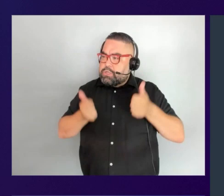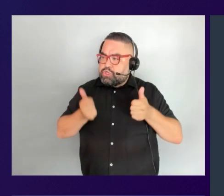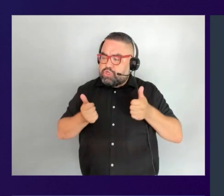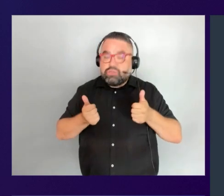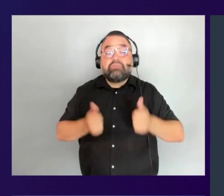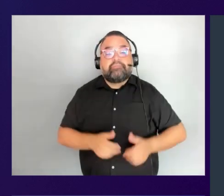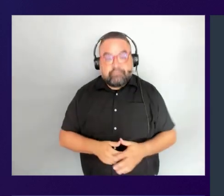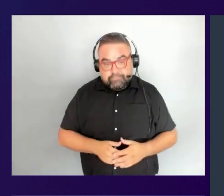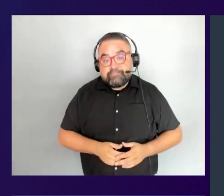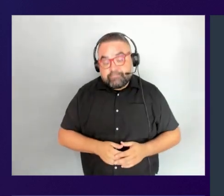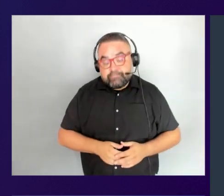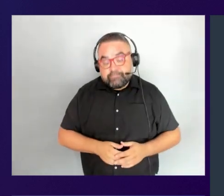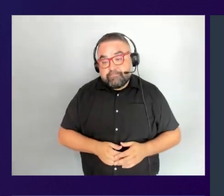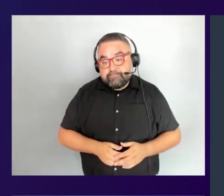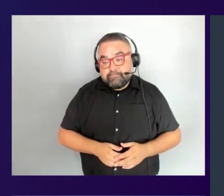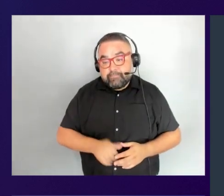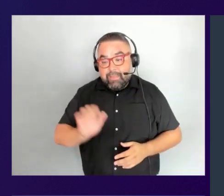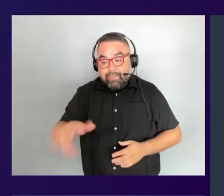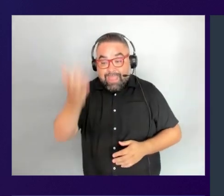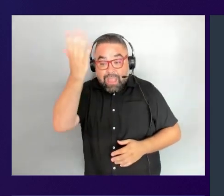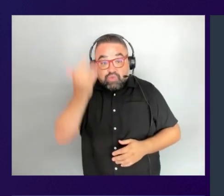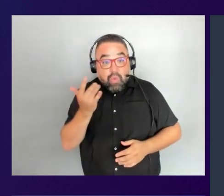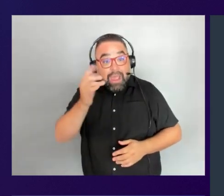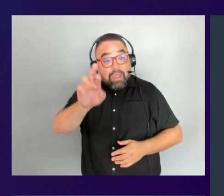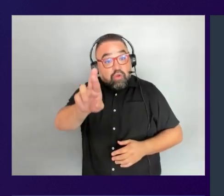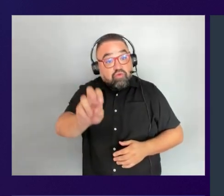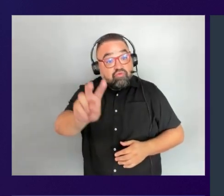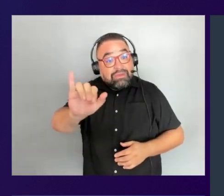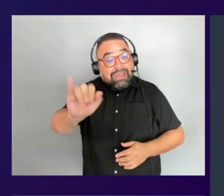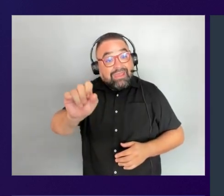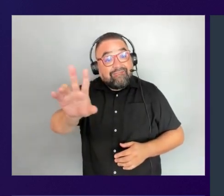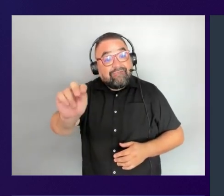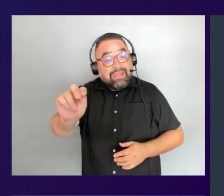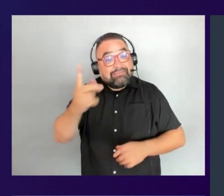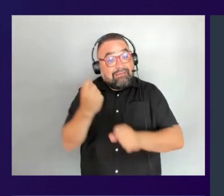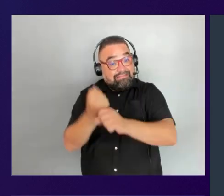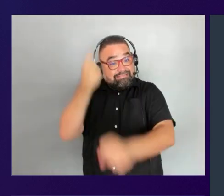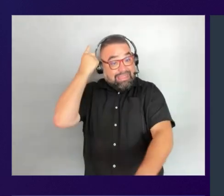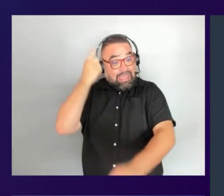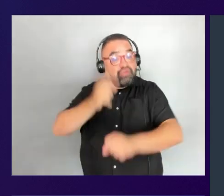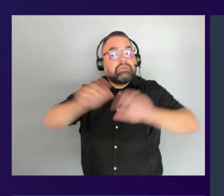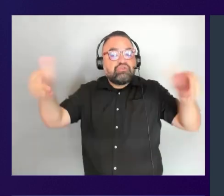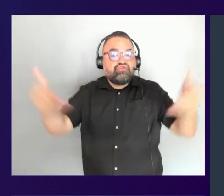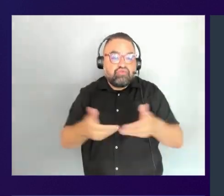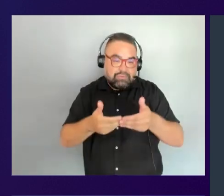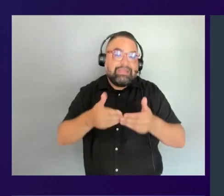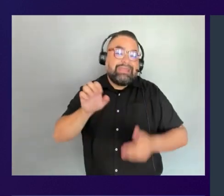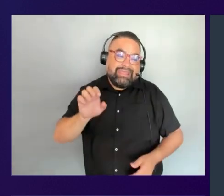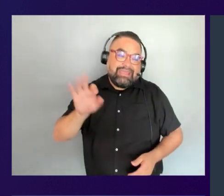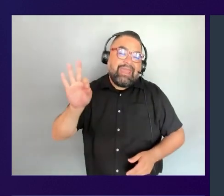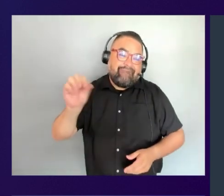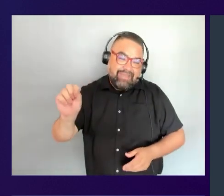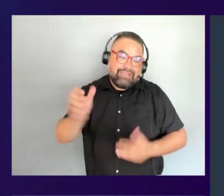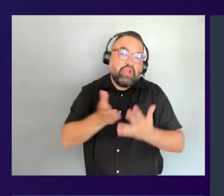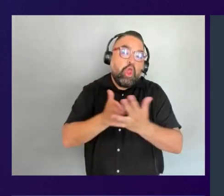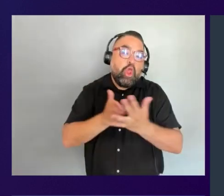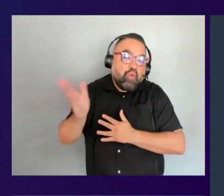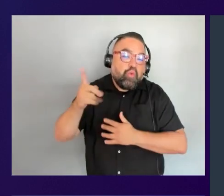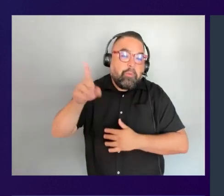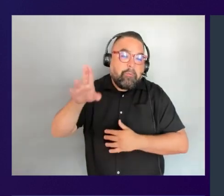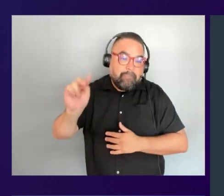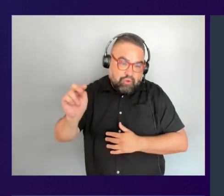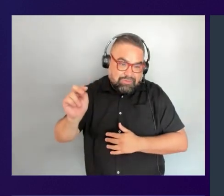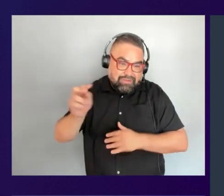This is why at reInvent last year, we introduced EFS Elastic Throughput, a throughput mode that automatically scales